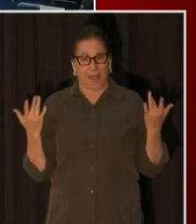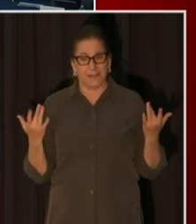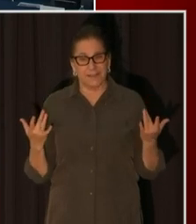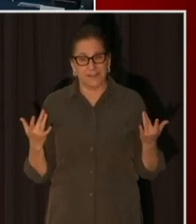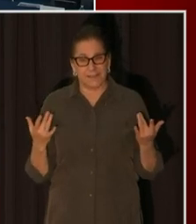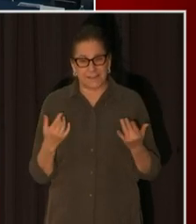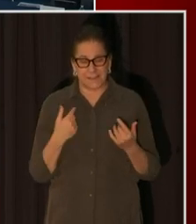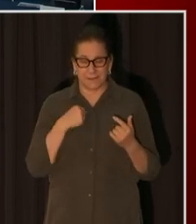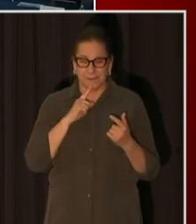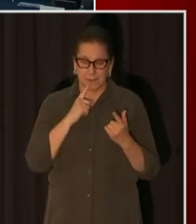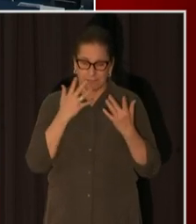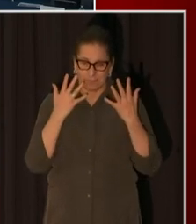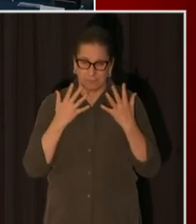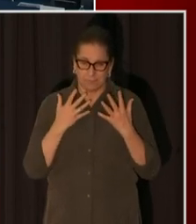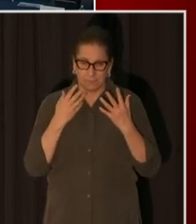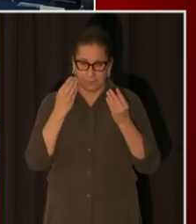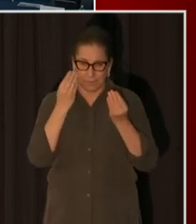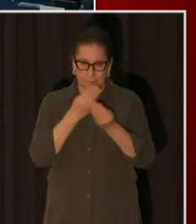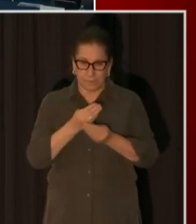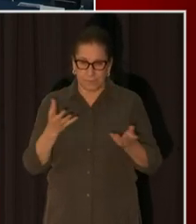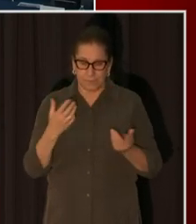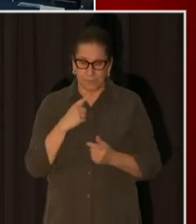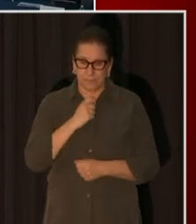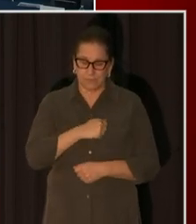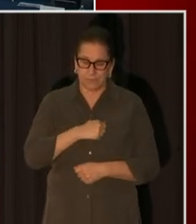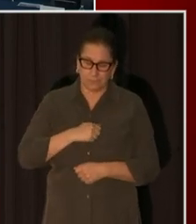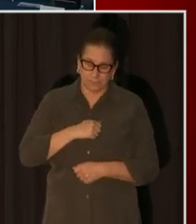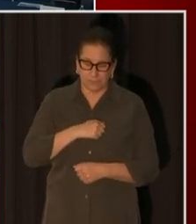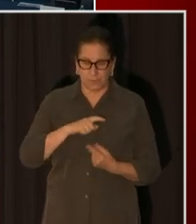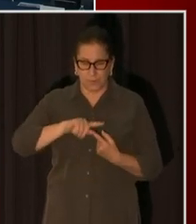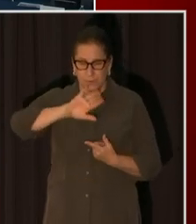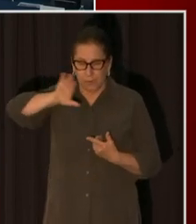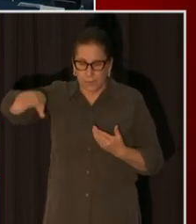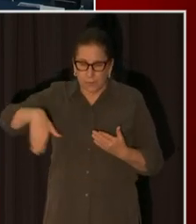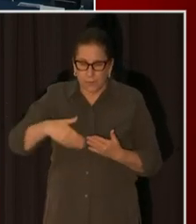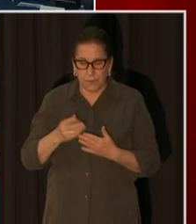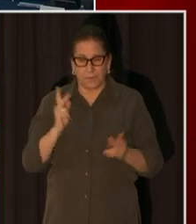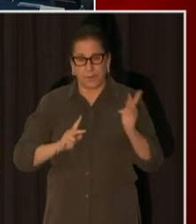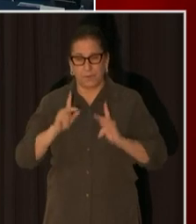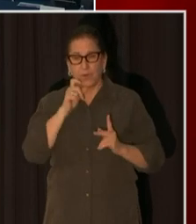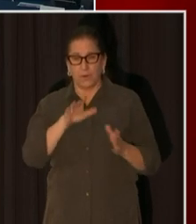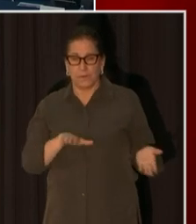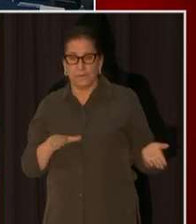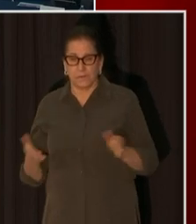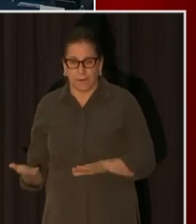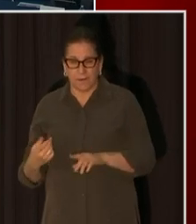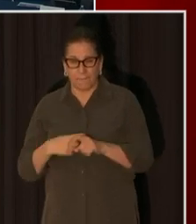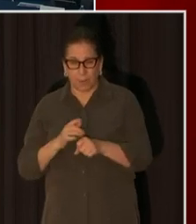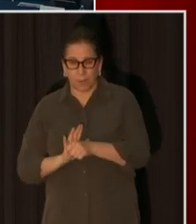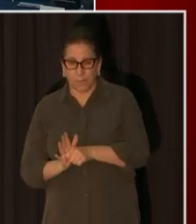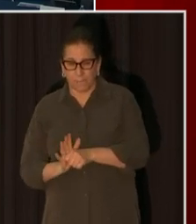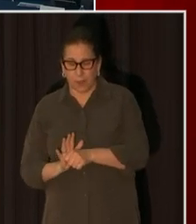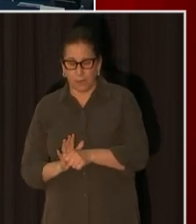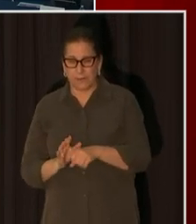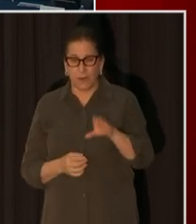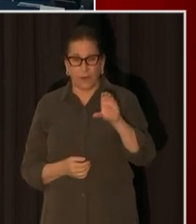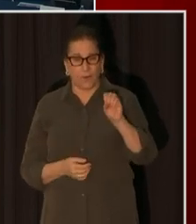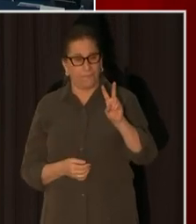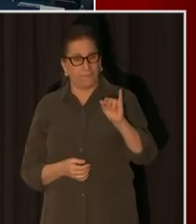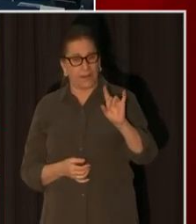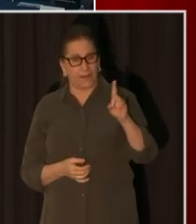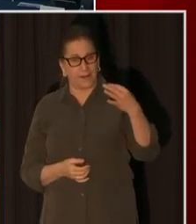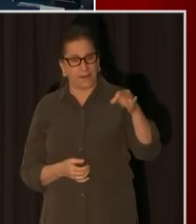to all those who have lost their lives due to the coronavirus. COVID-19 is an equal opportunity employer, and